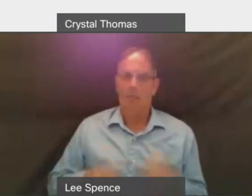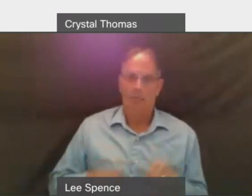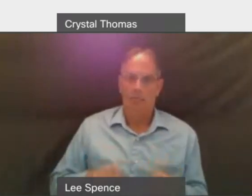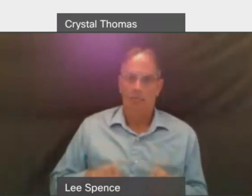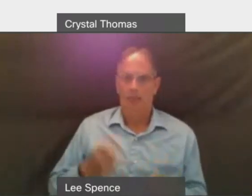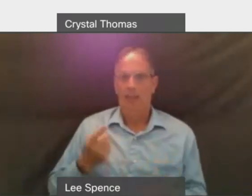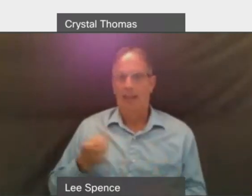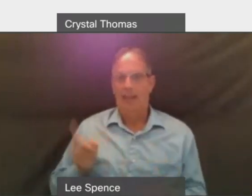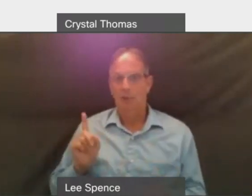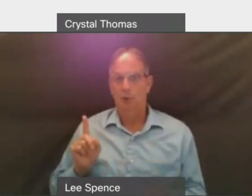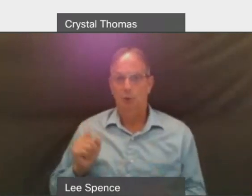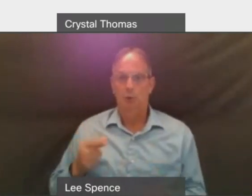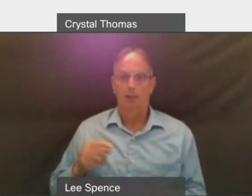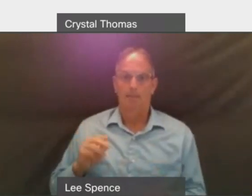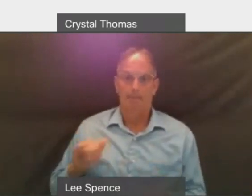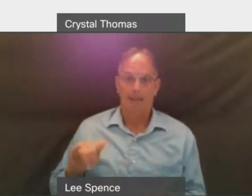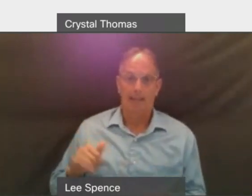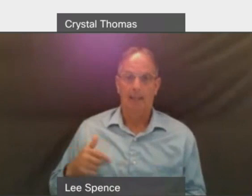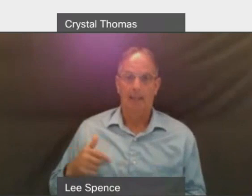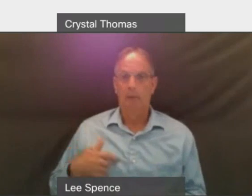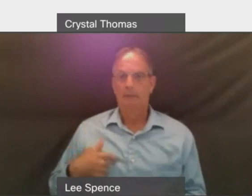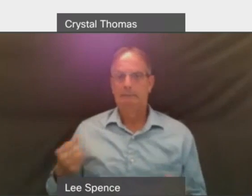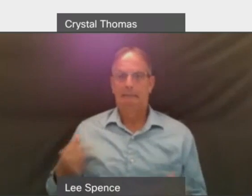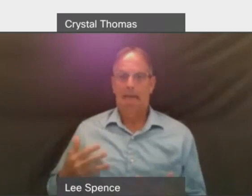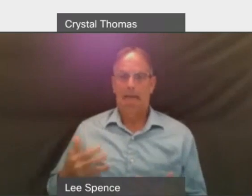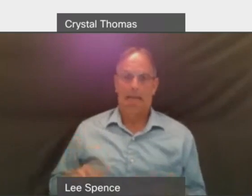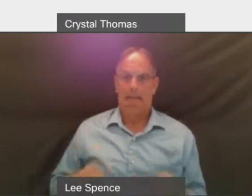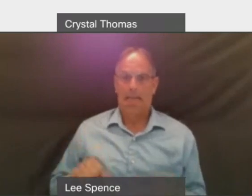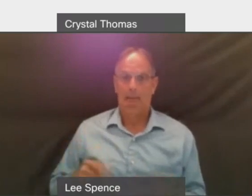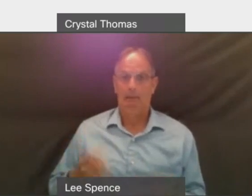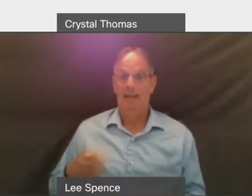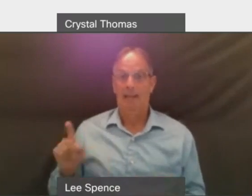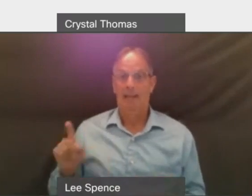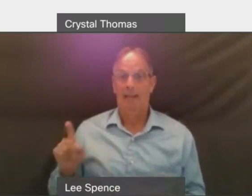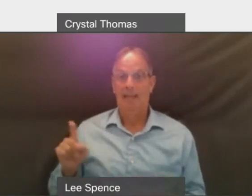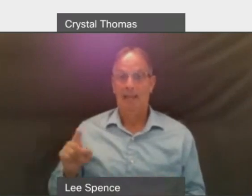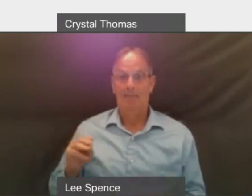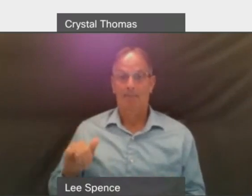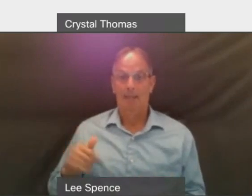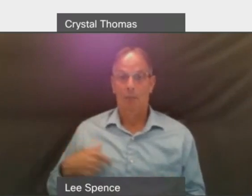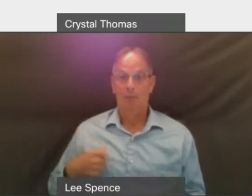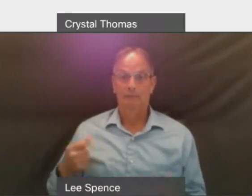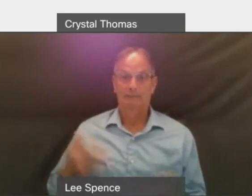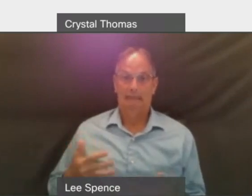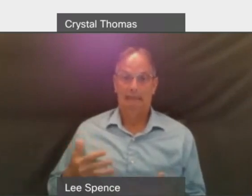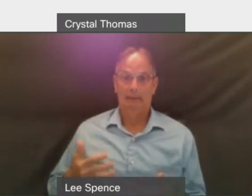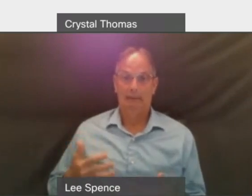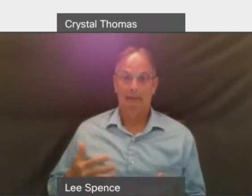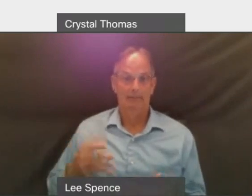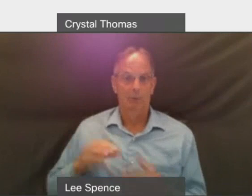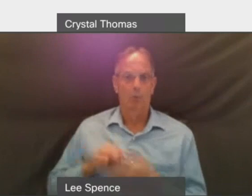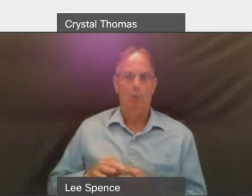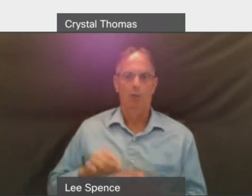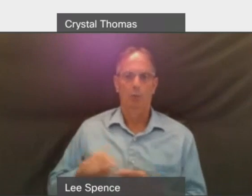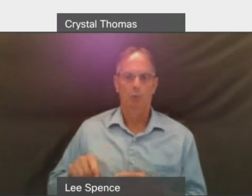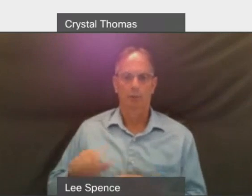were scary. And, if you go back to May of last year, we were in a pretty scary place fiscally. So that was the reason for not